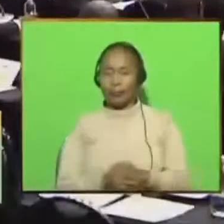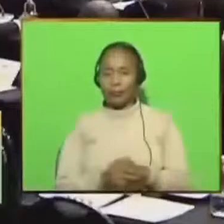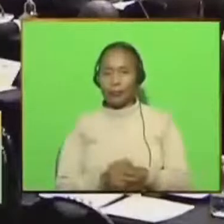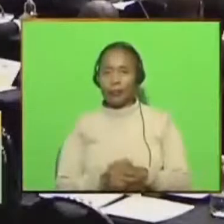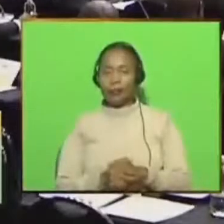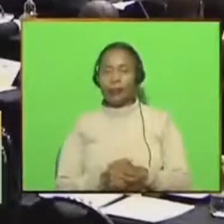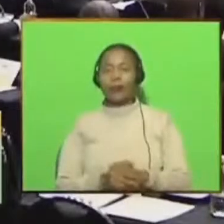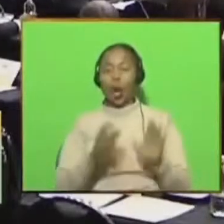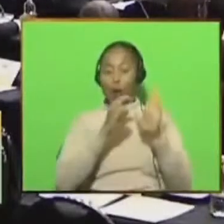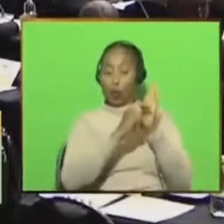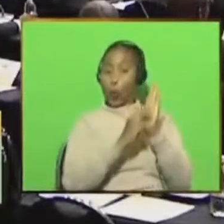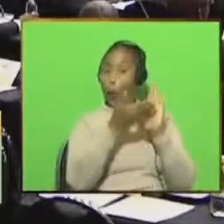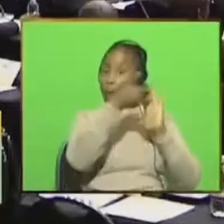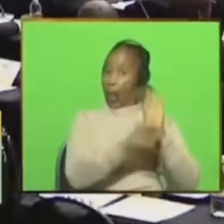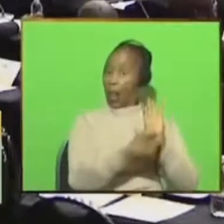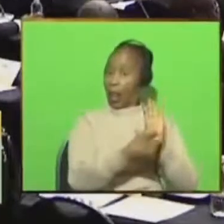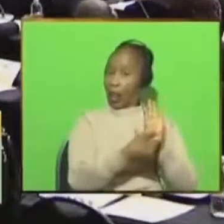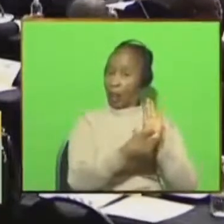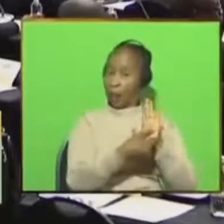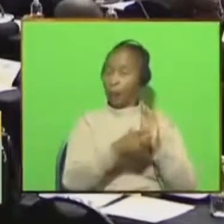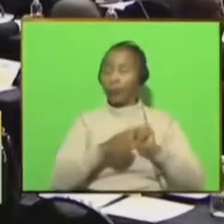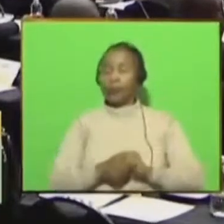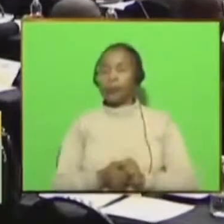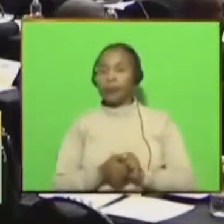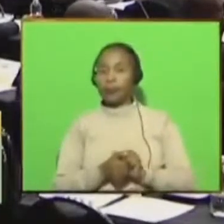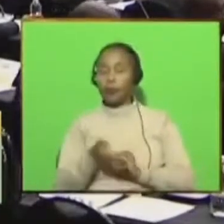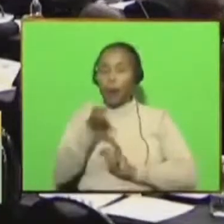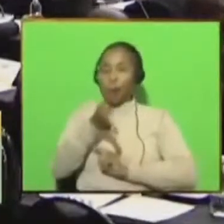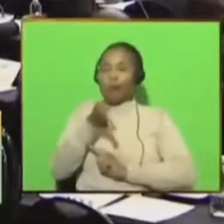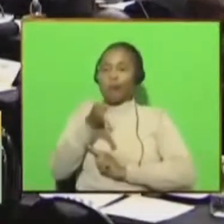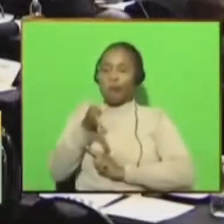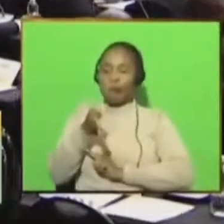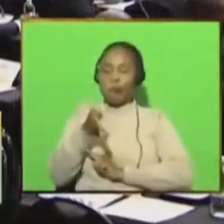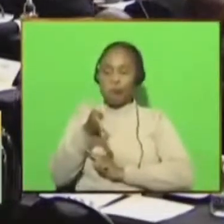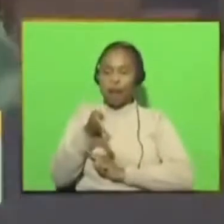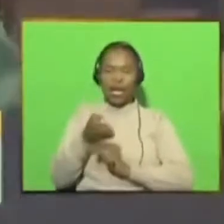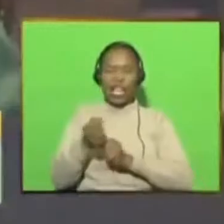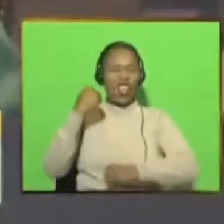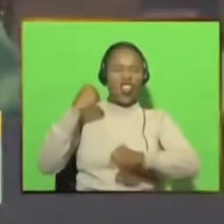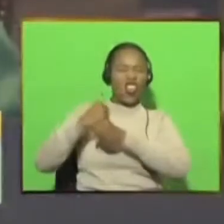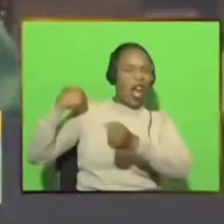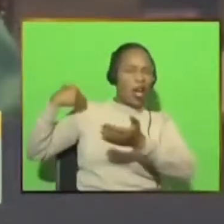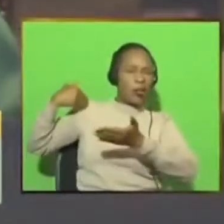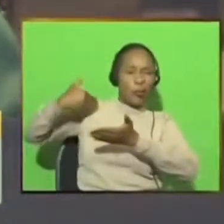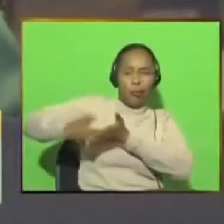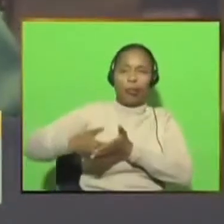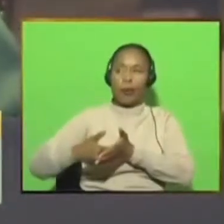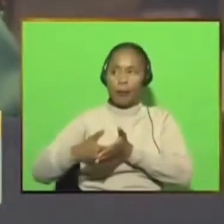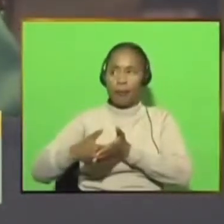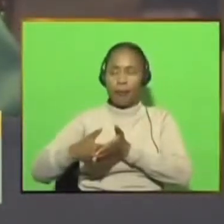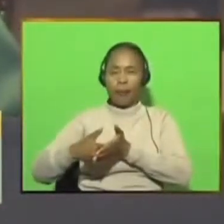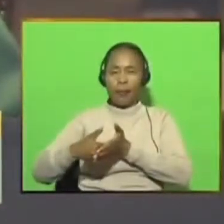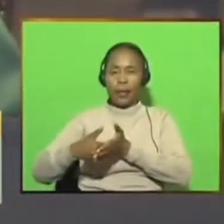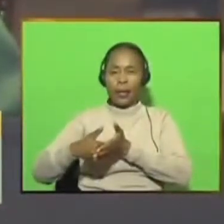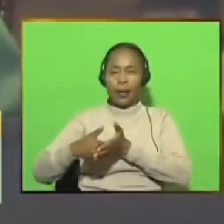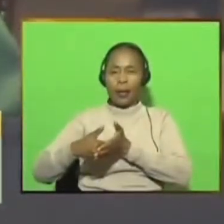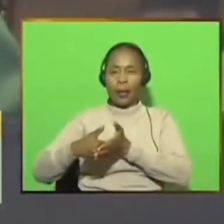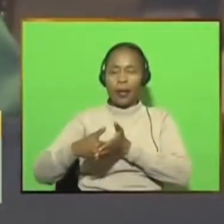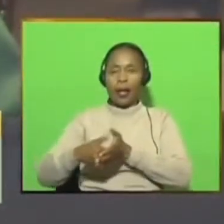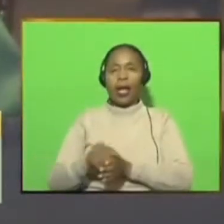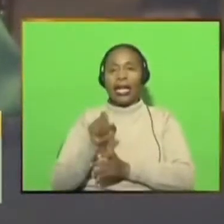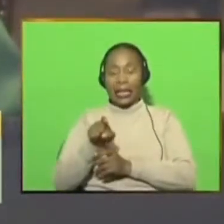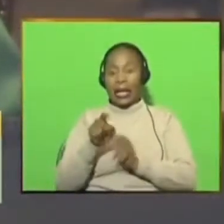This rule has been here for many years. This is a